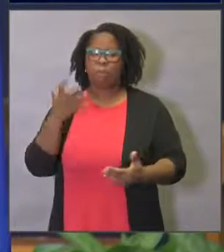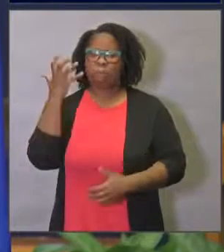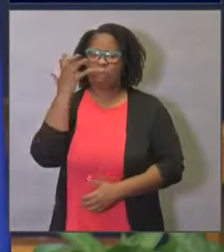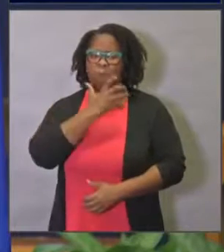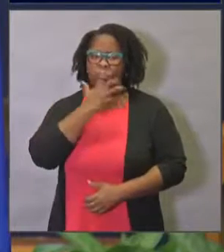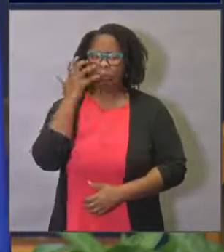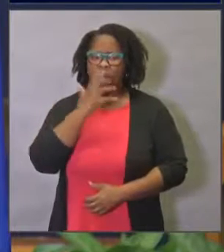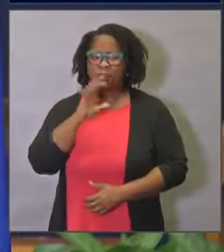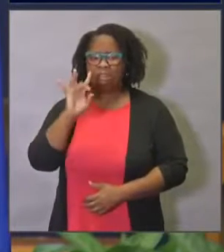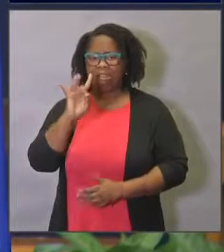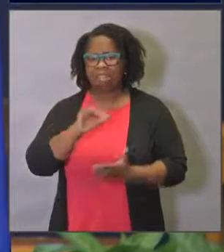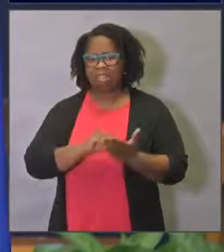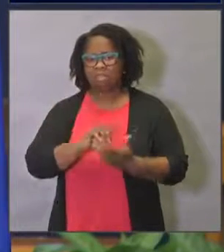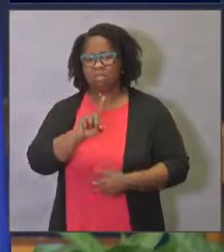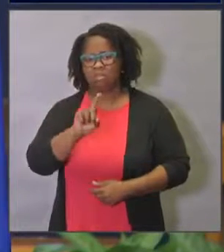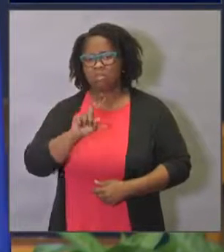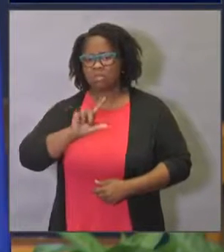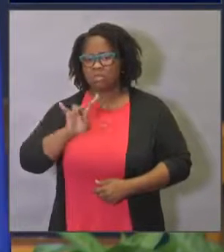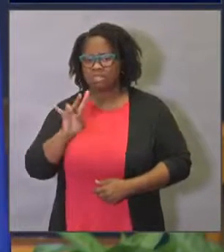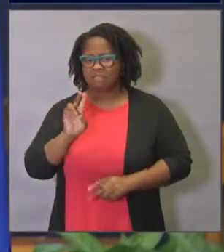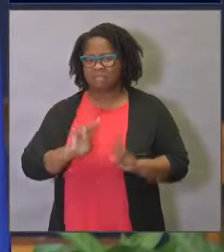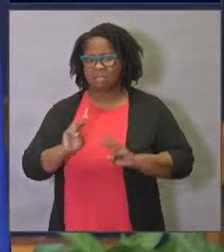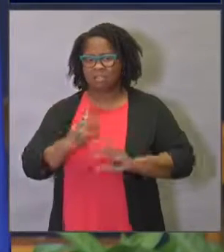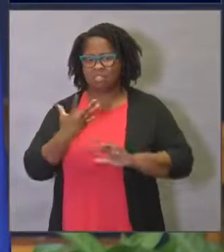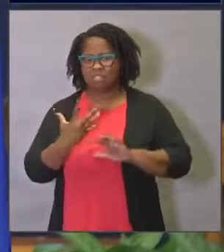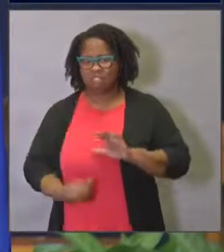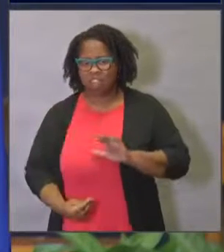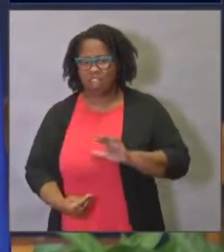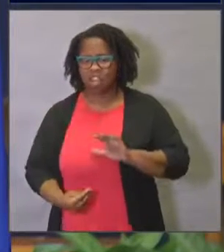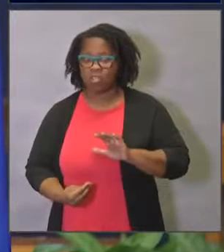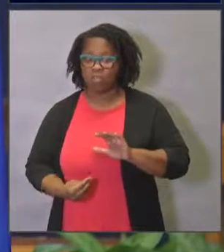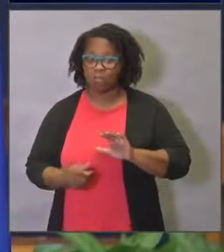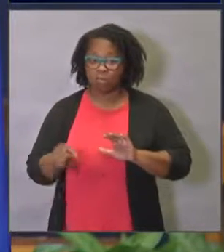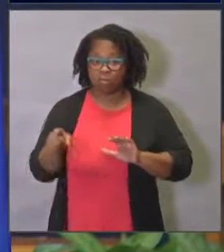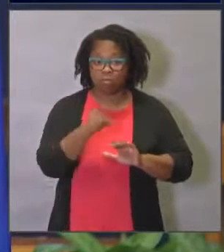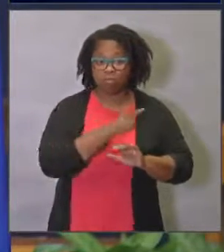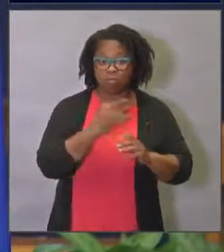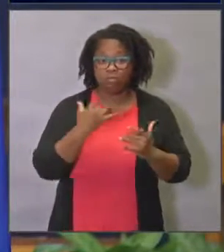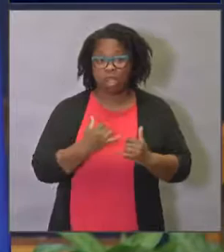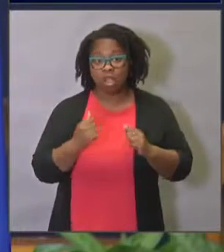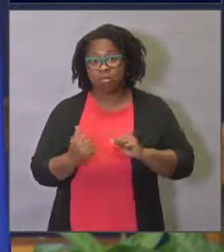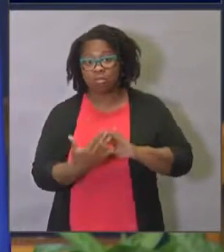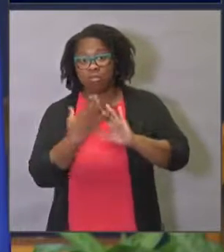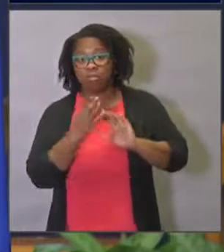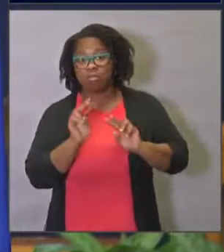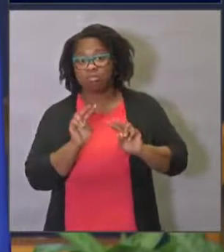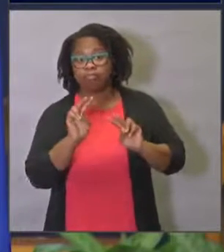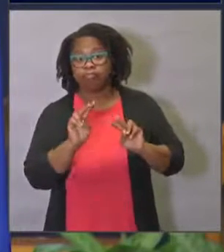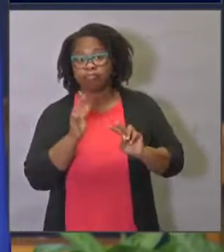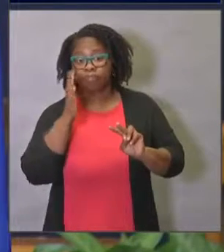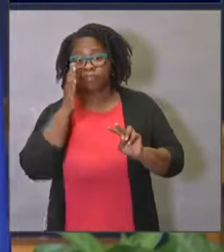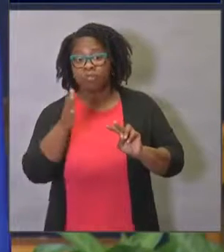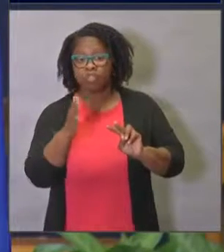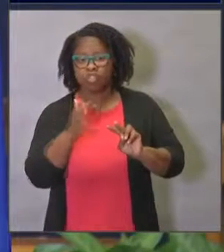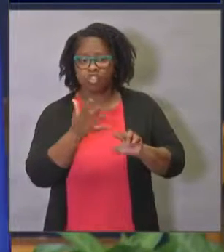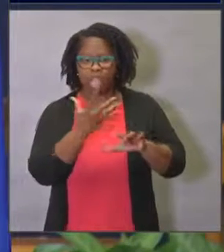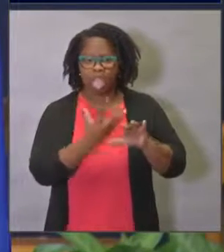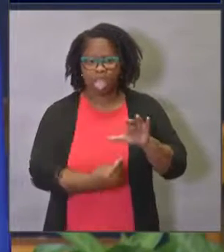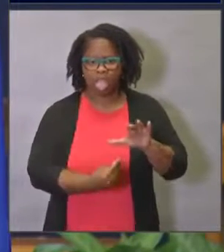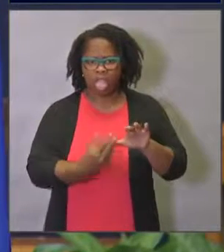8,127. For everyone who's now facing a future without someone they love, because they passed away